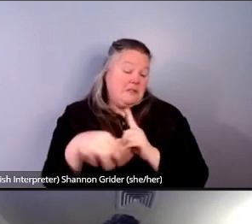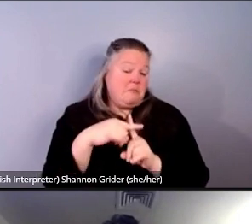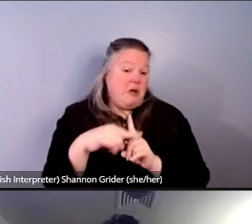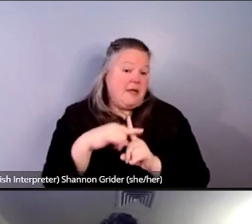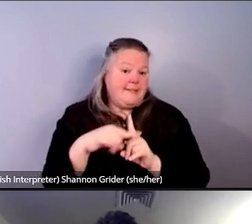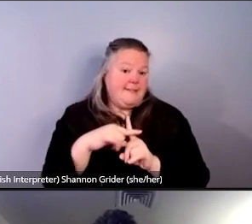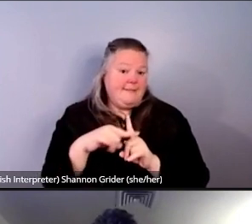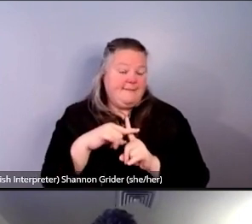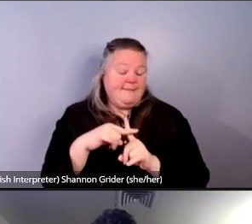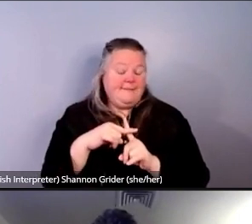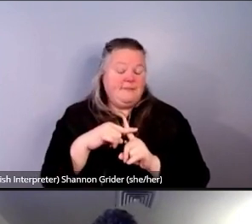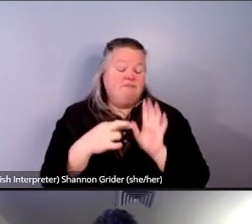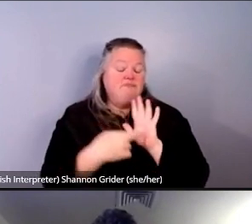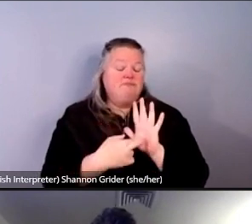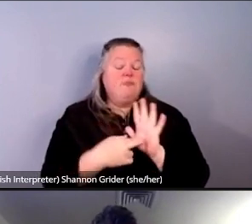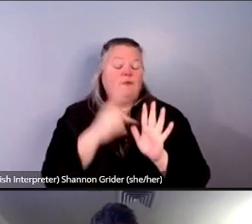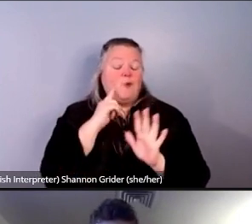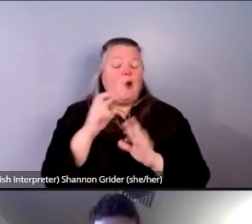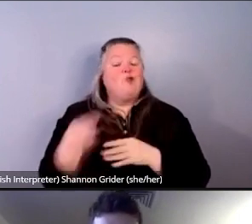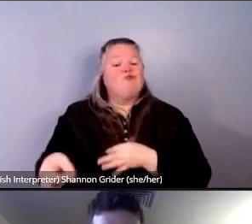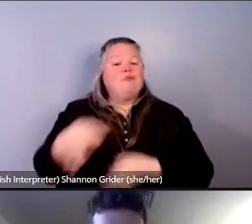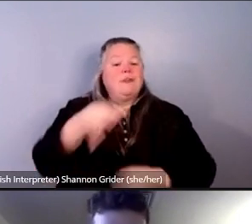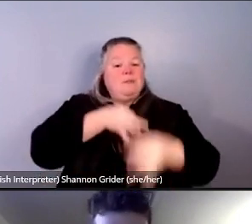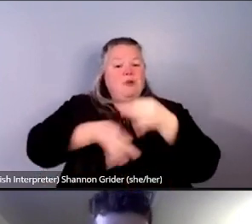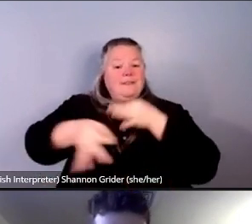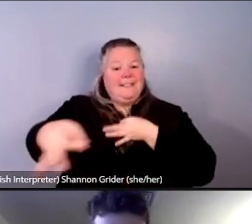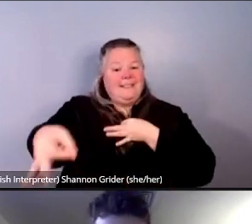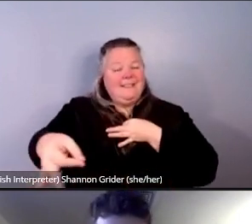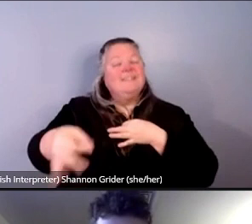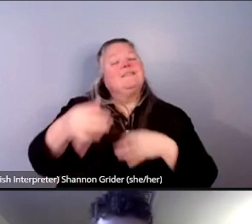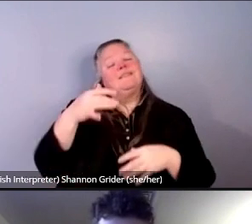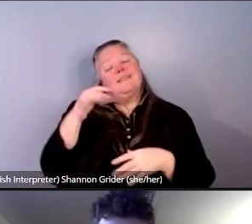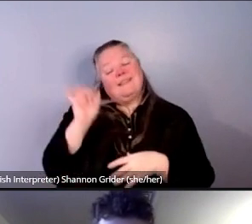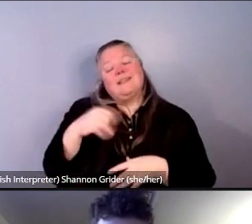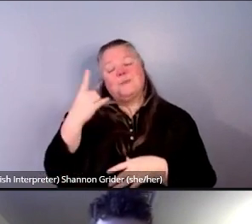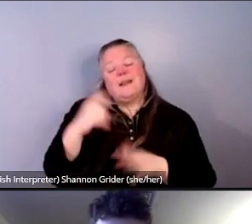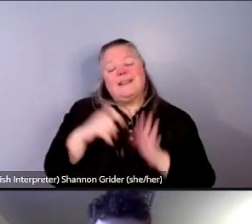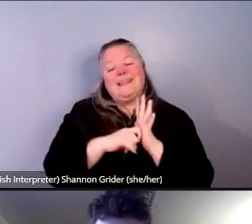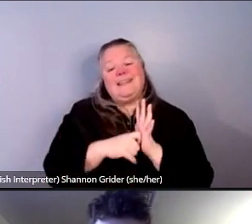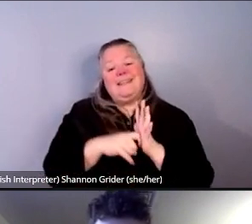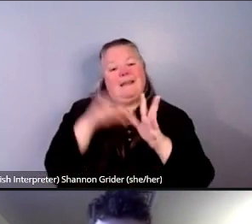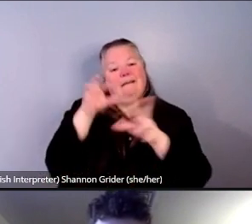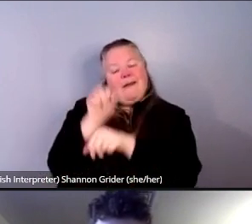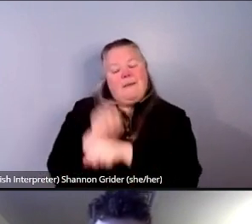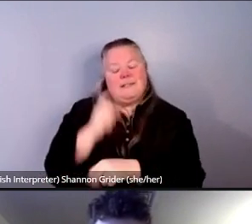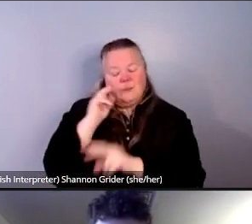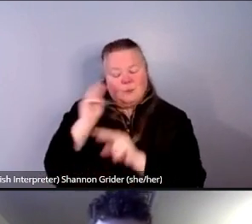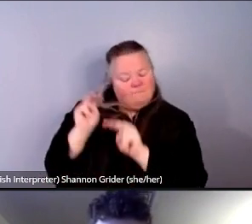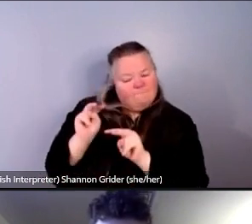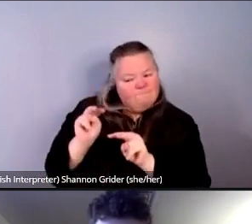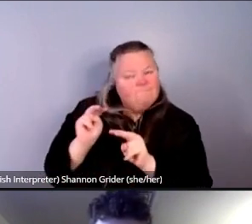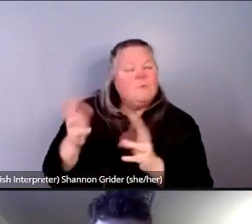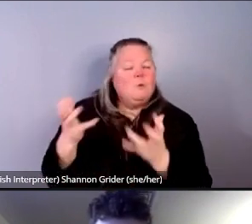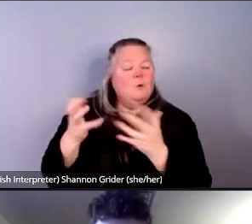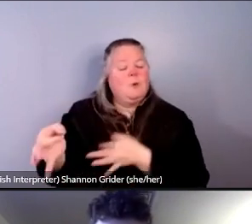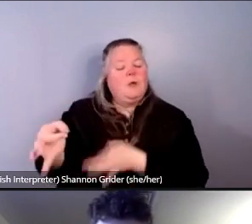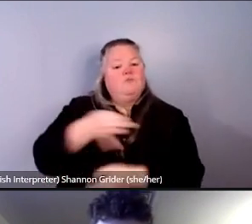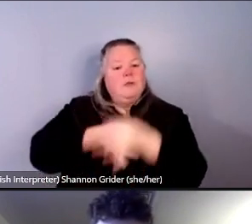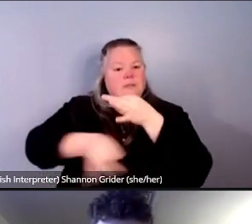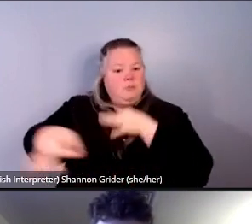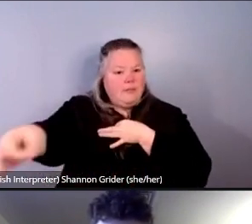positive representation of reciprocity, right? So that's really one of the key habits that we've been focusing on, where we're going to